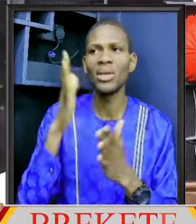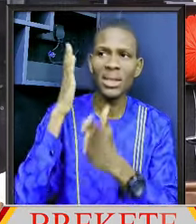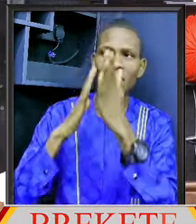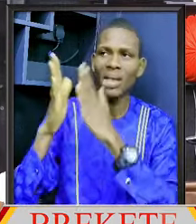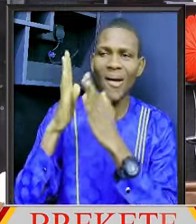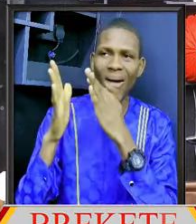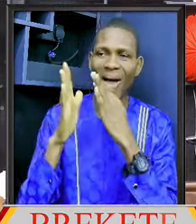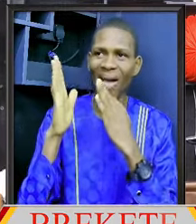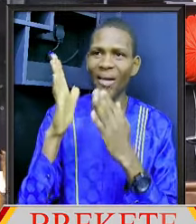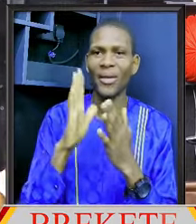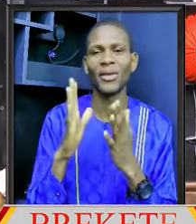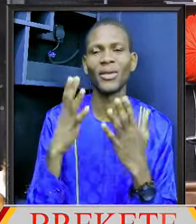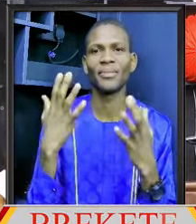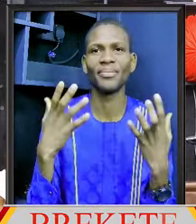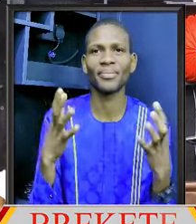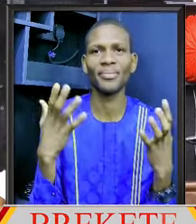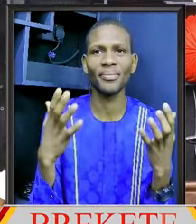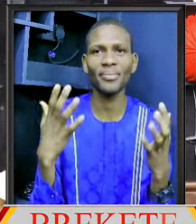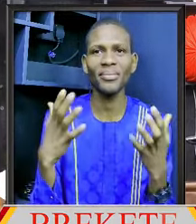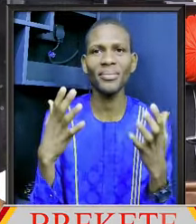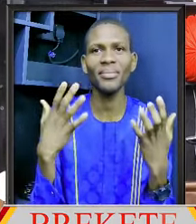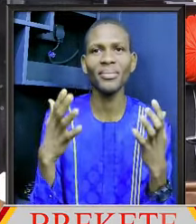generation.